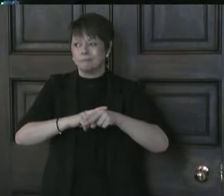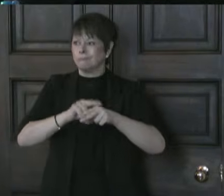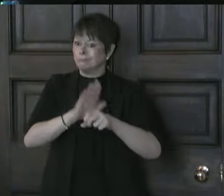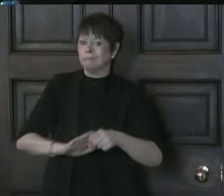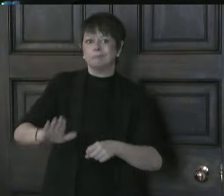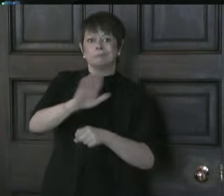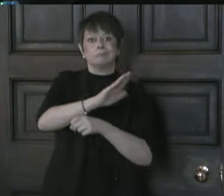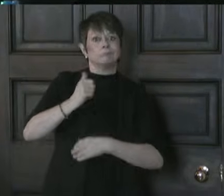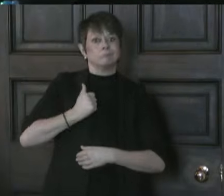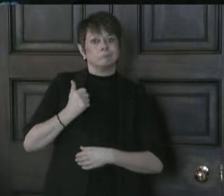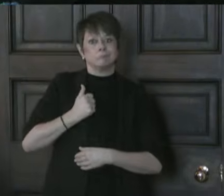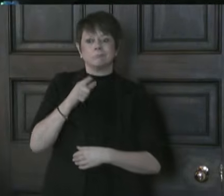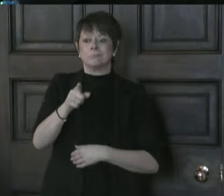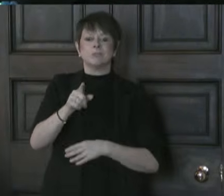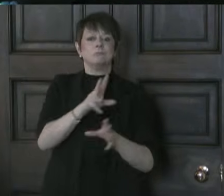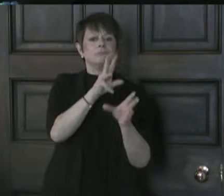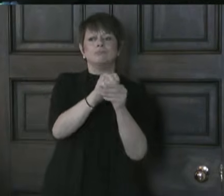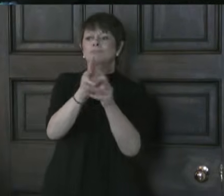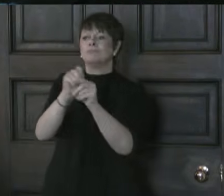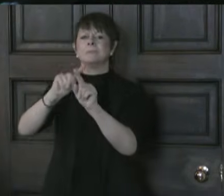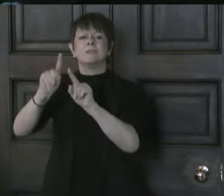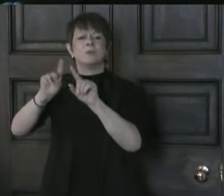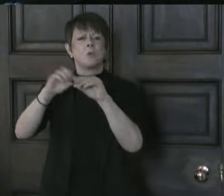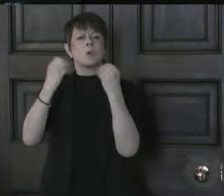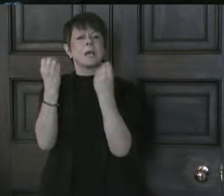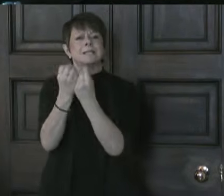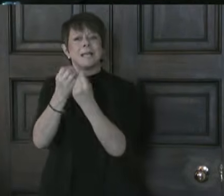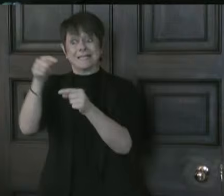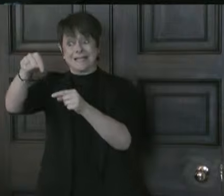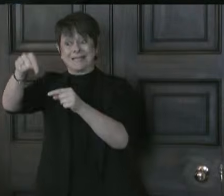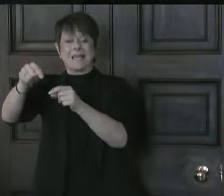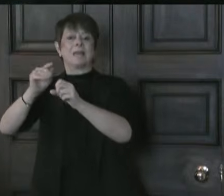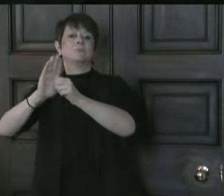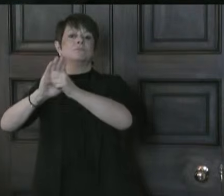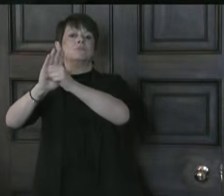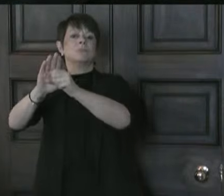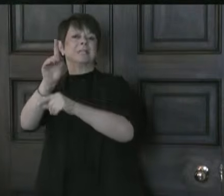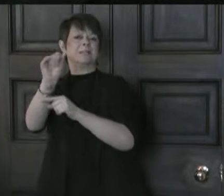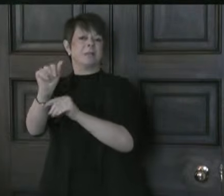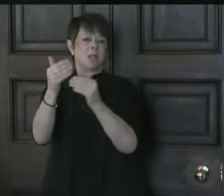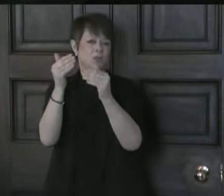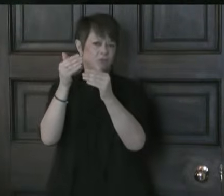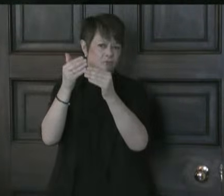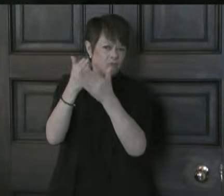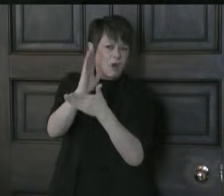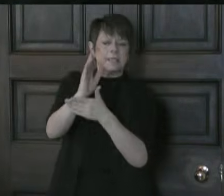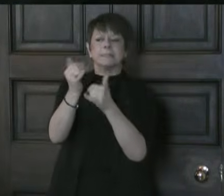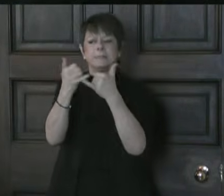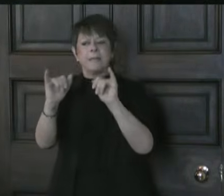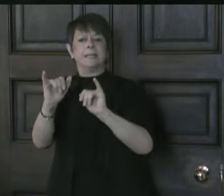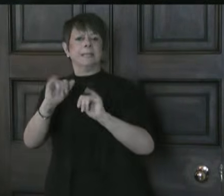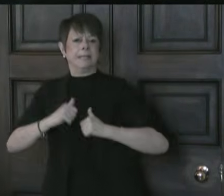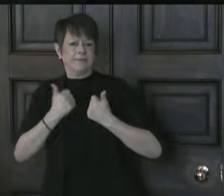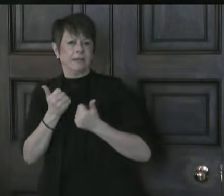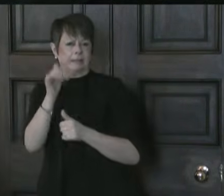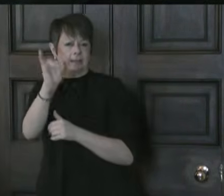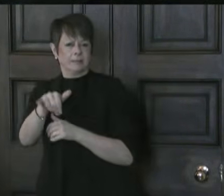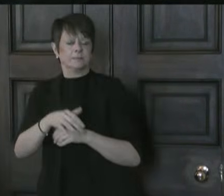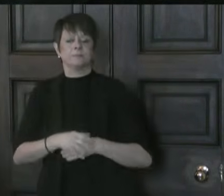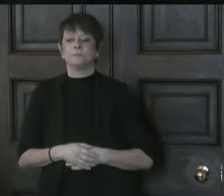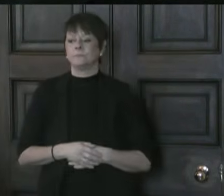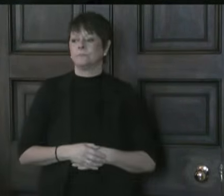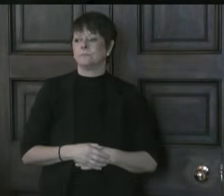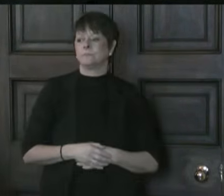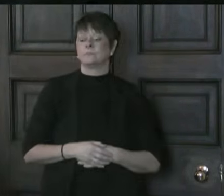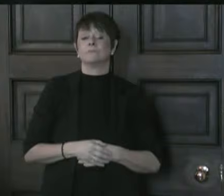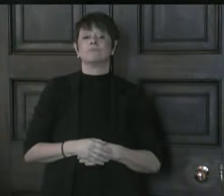work of organizations which promoted the disability rights and independent living movements. Ms.